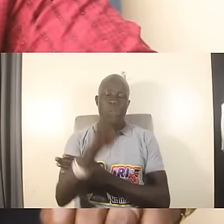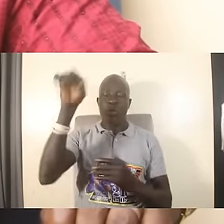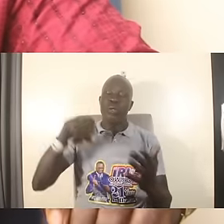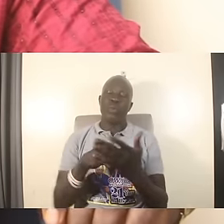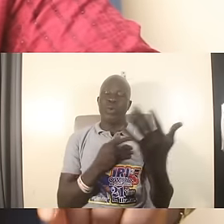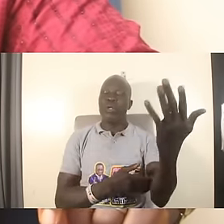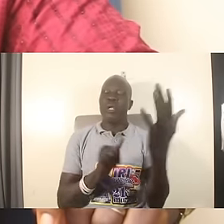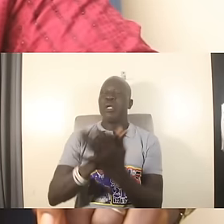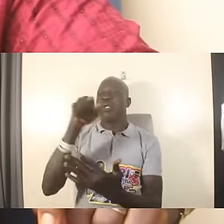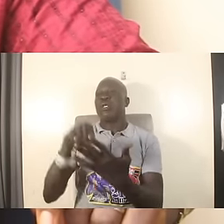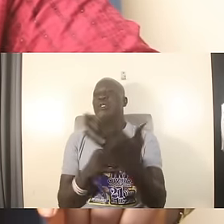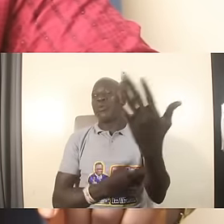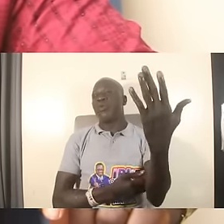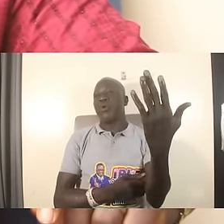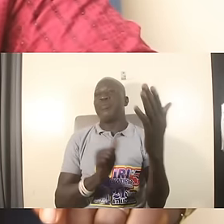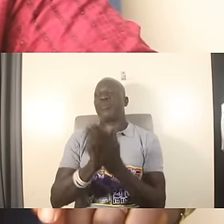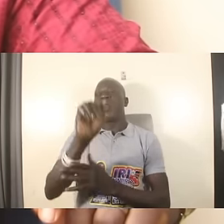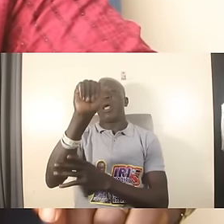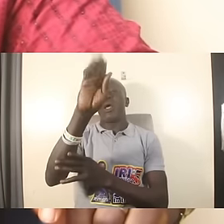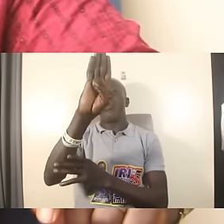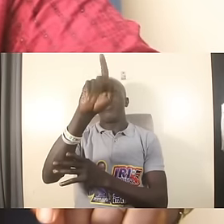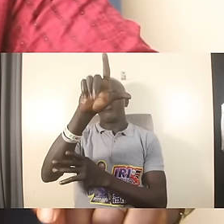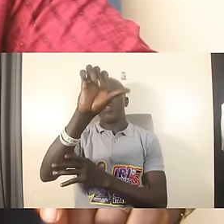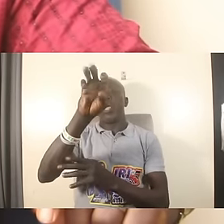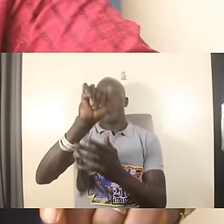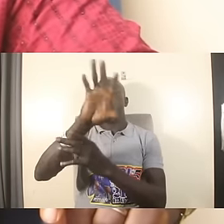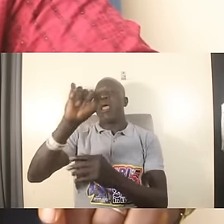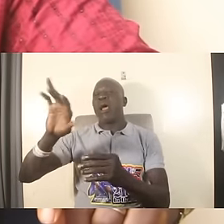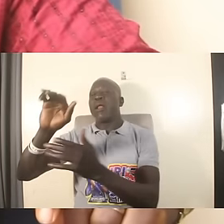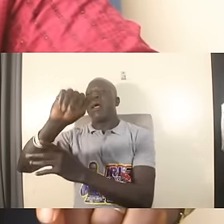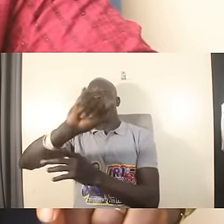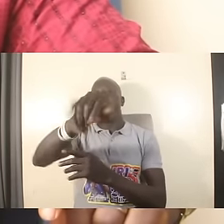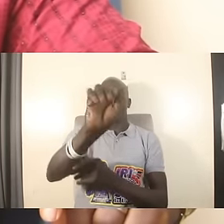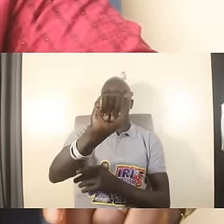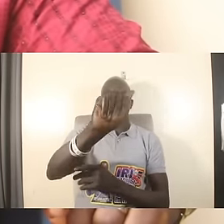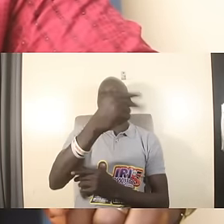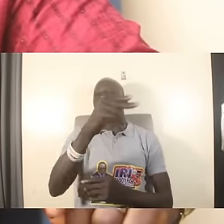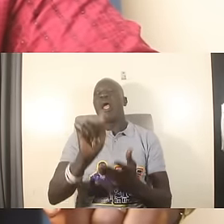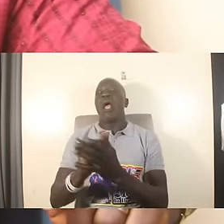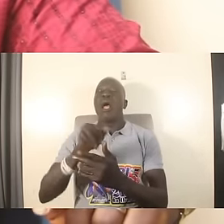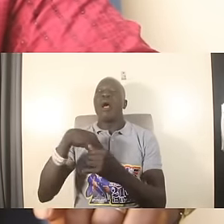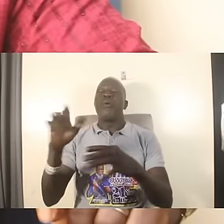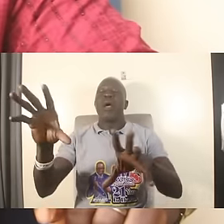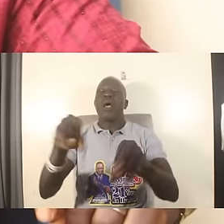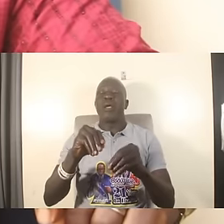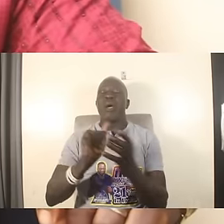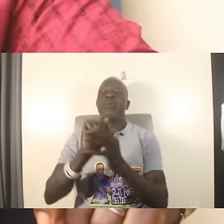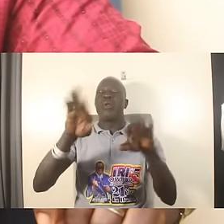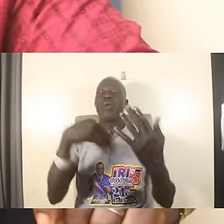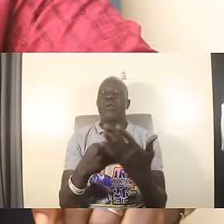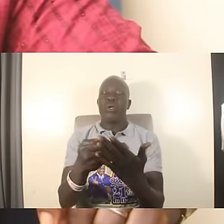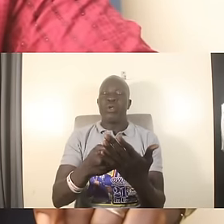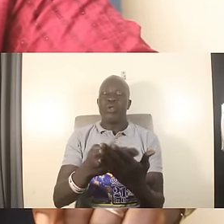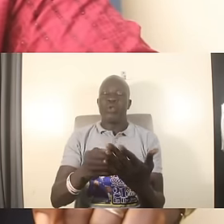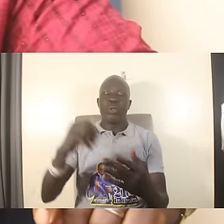roi, la roi. Ne abule egba, ati aja, anaja. Be a deal. As our good man, I'll give them. Eh,